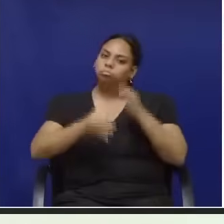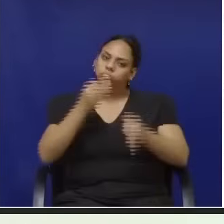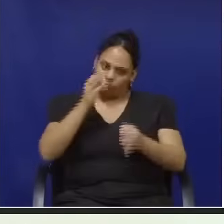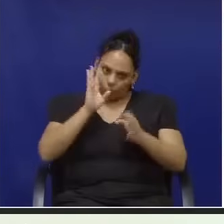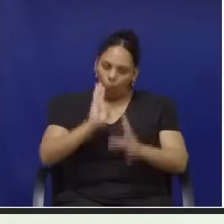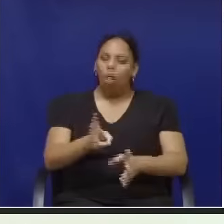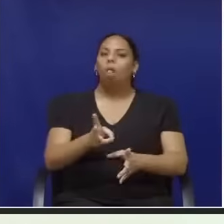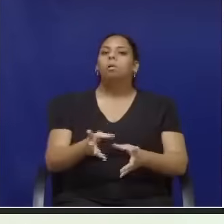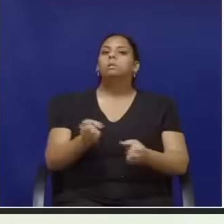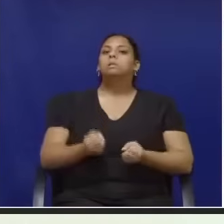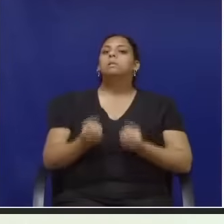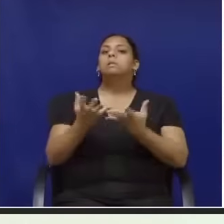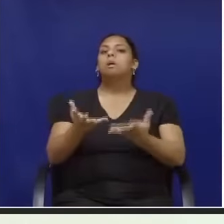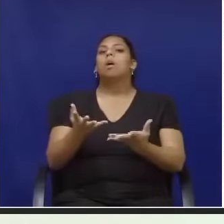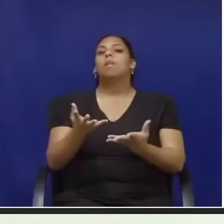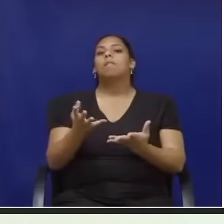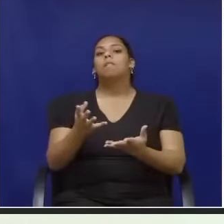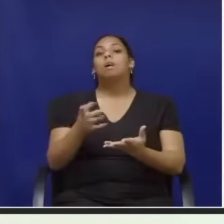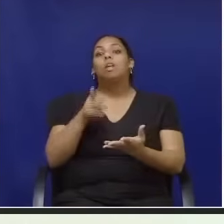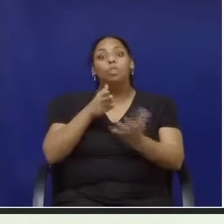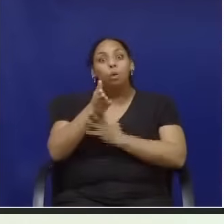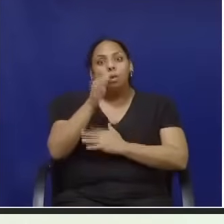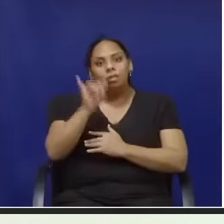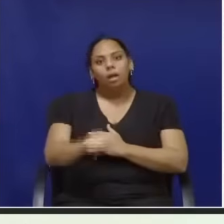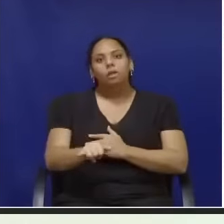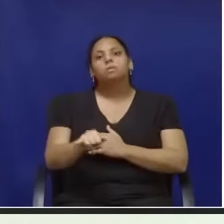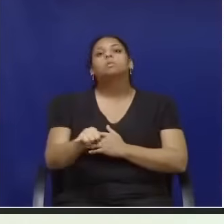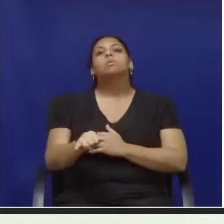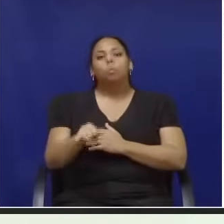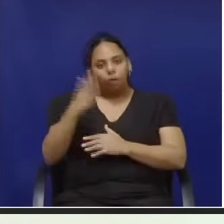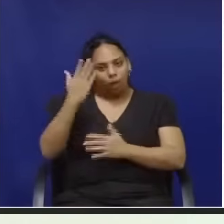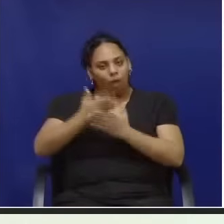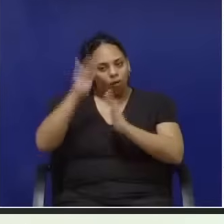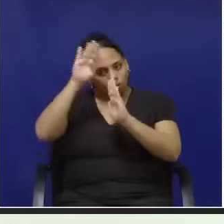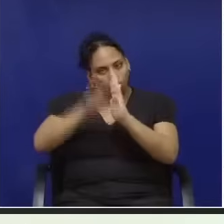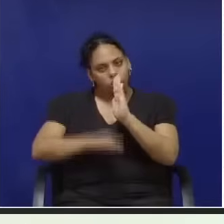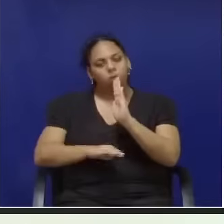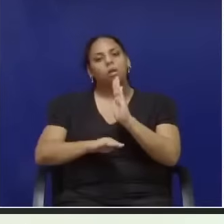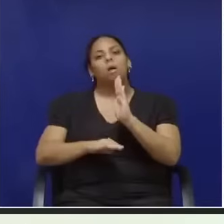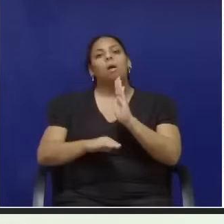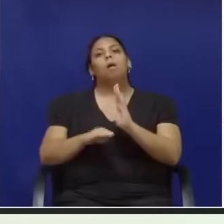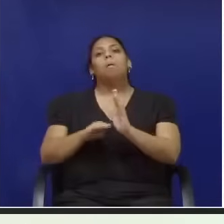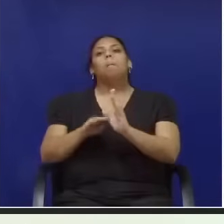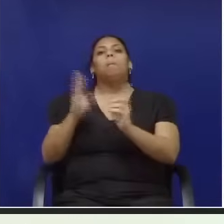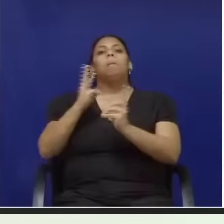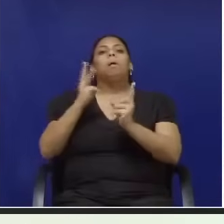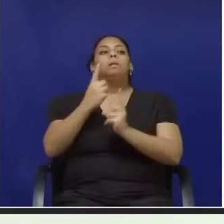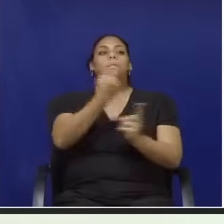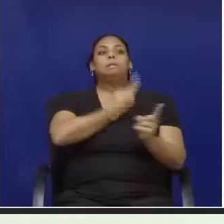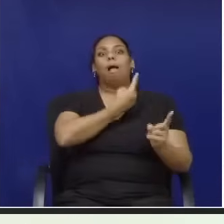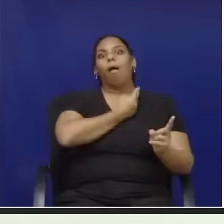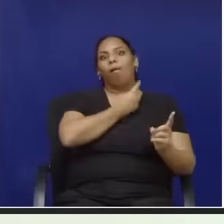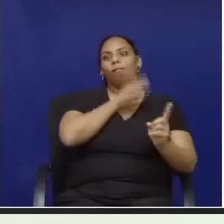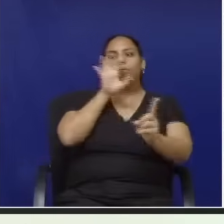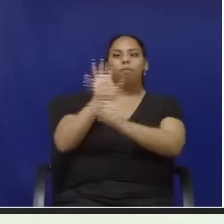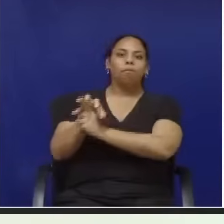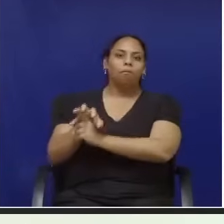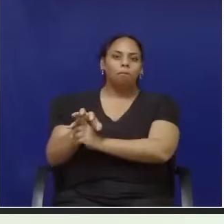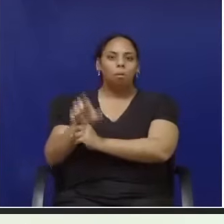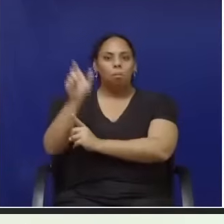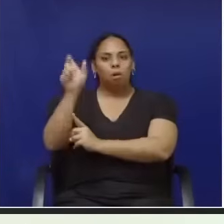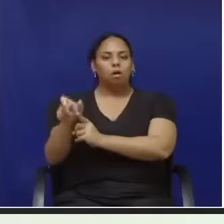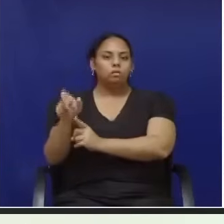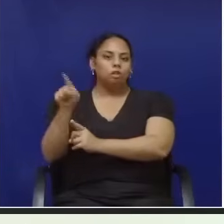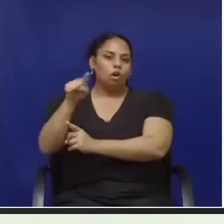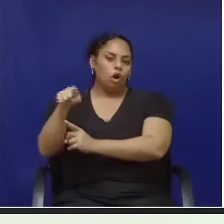we'll be able to ensure that we reduce mob justice in our country. Thank you, Honorable Chair.